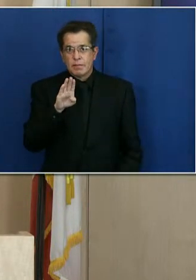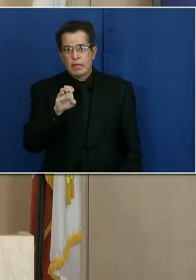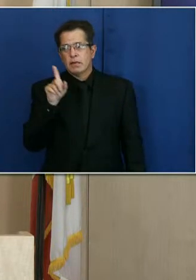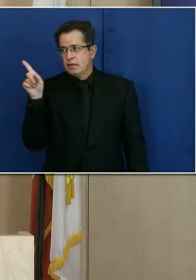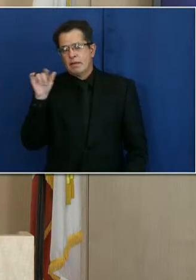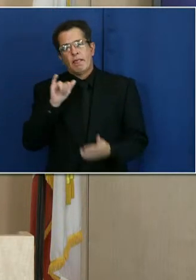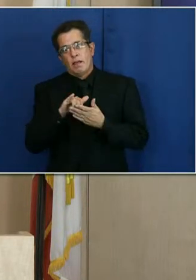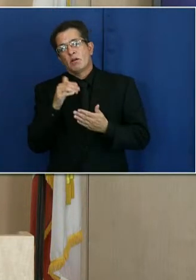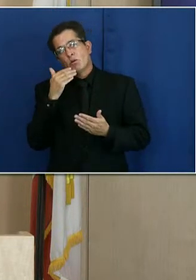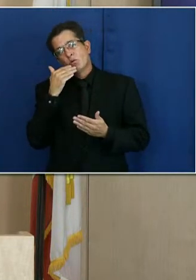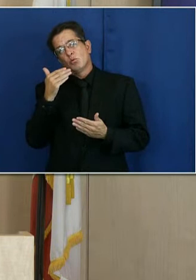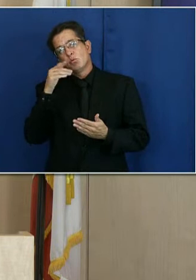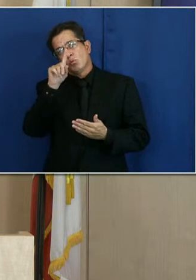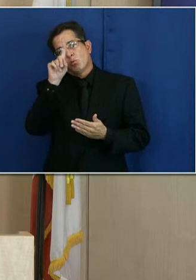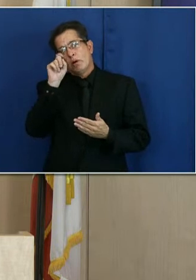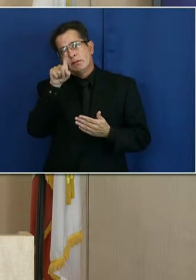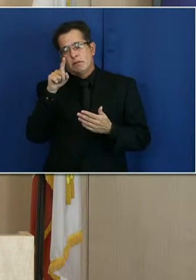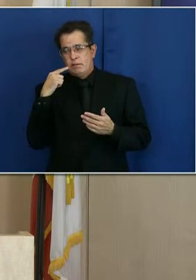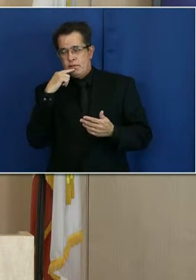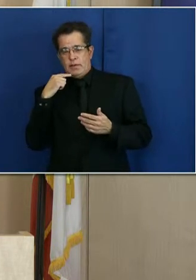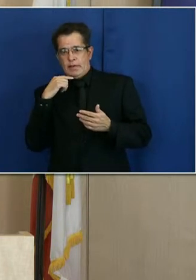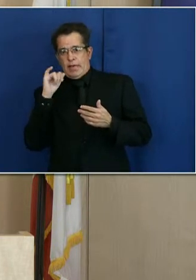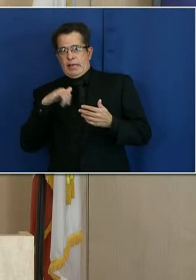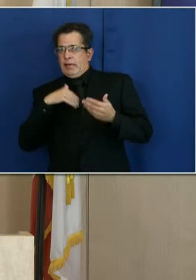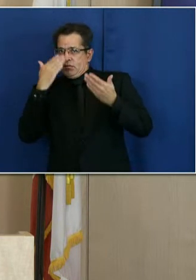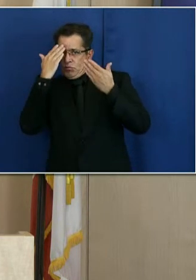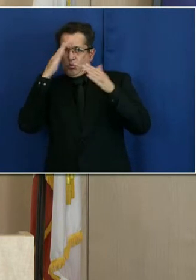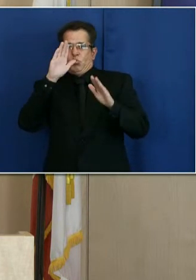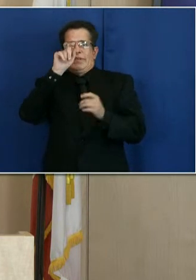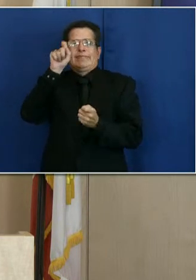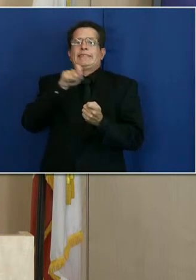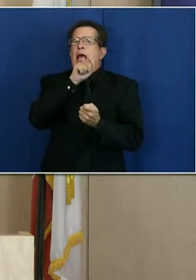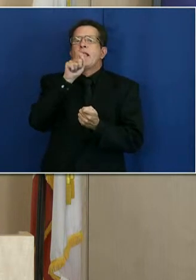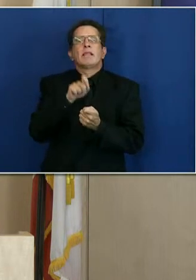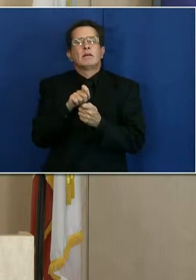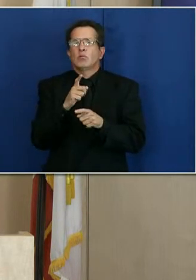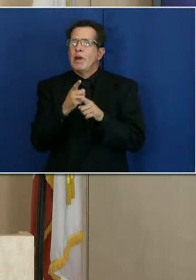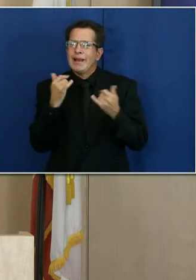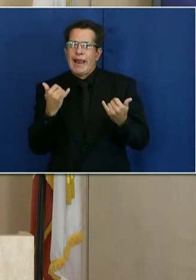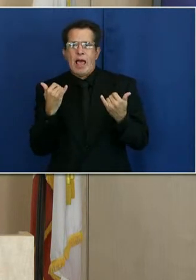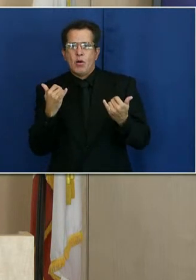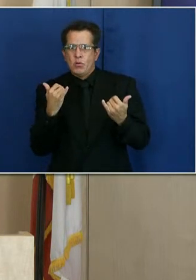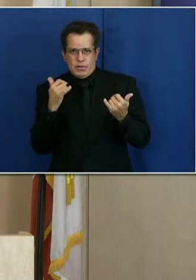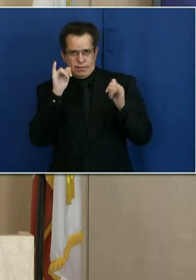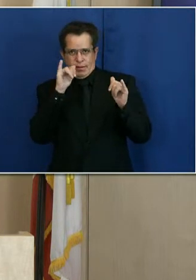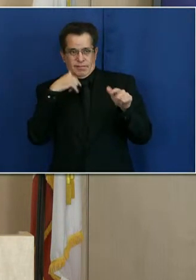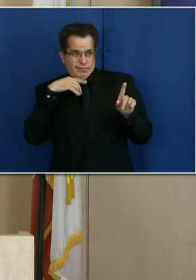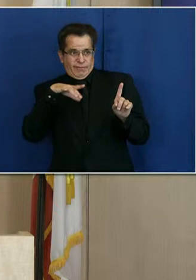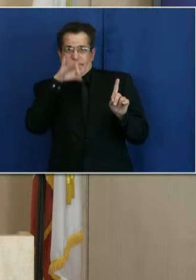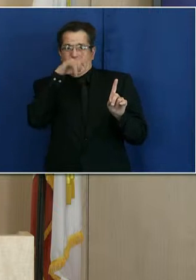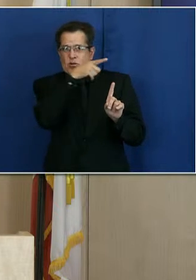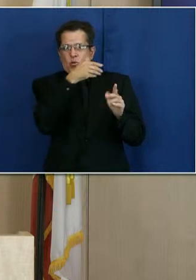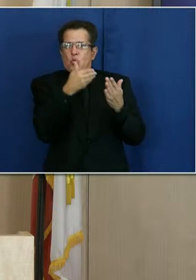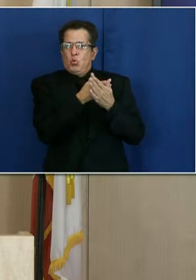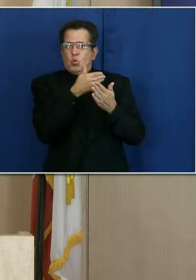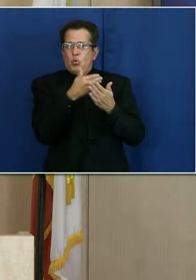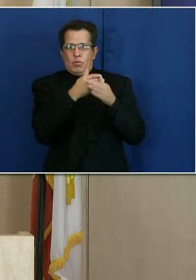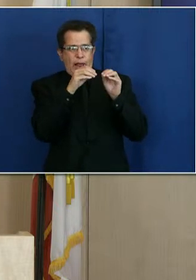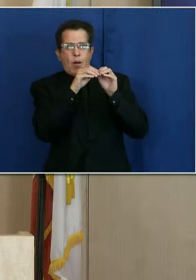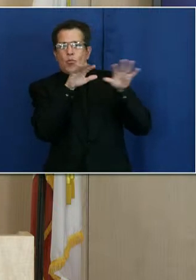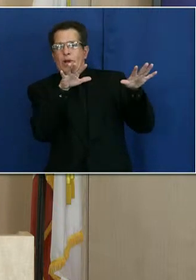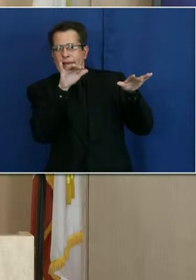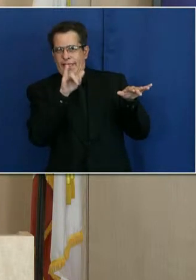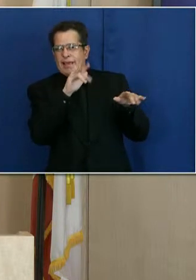part first, I don't know exactly. As is true with other outbreaks in this type